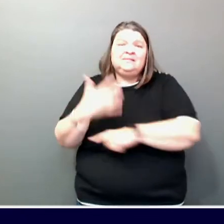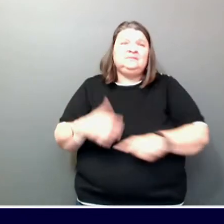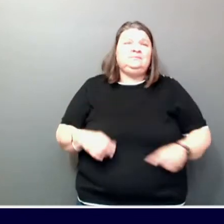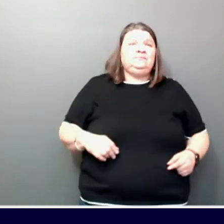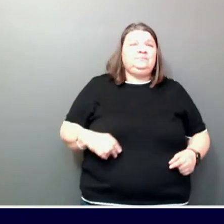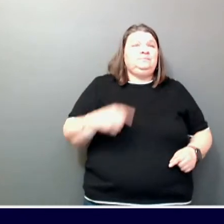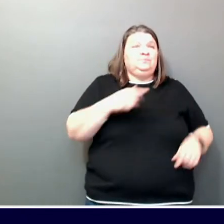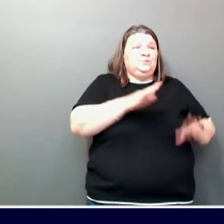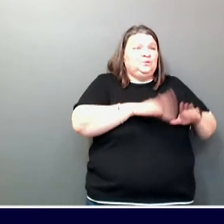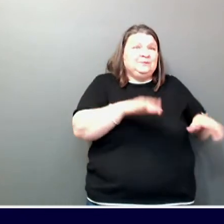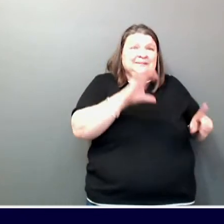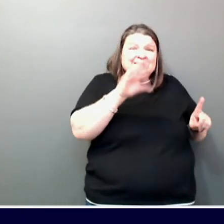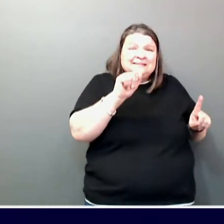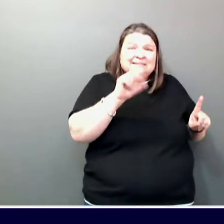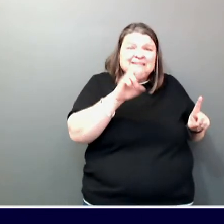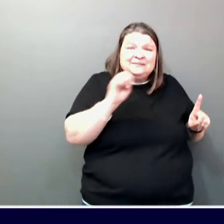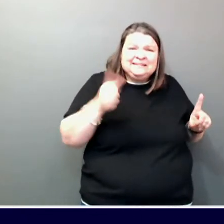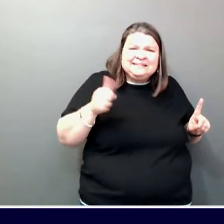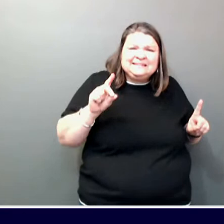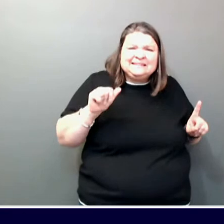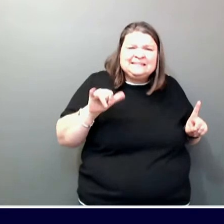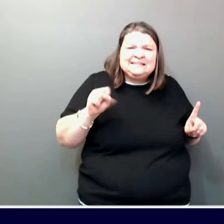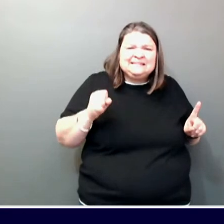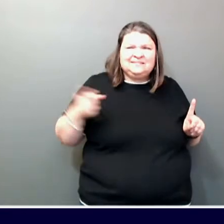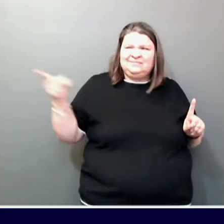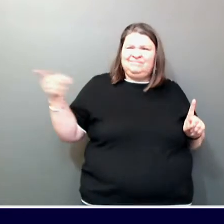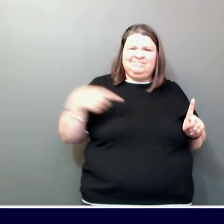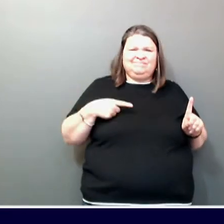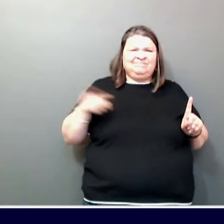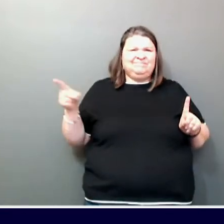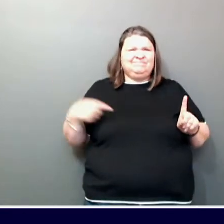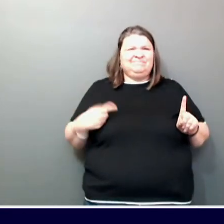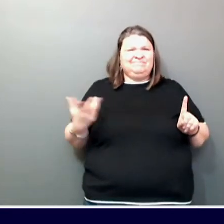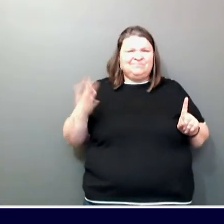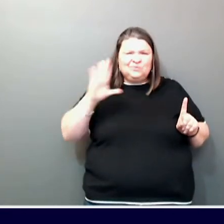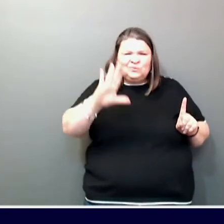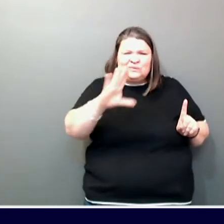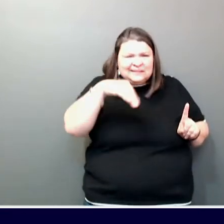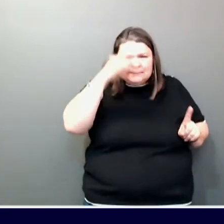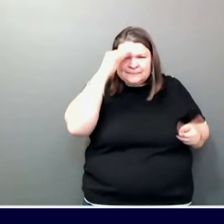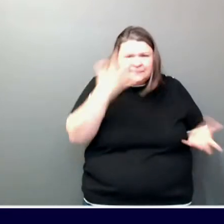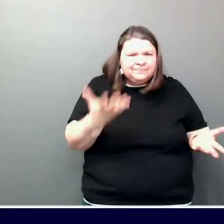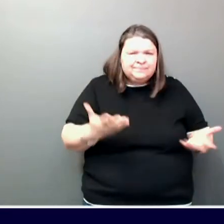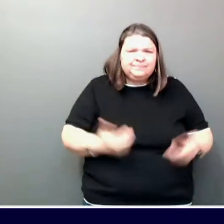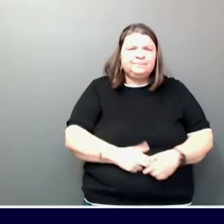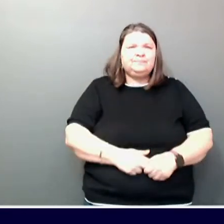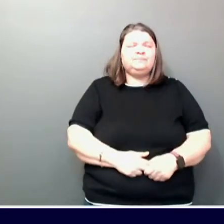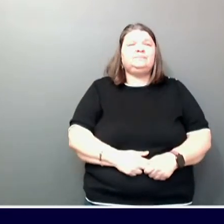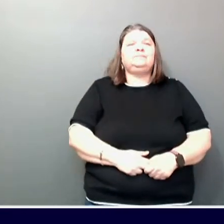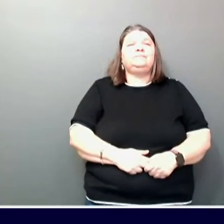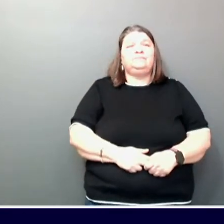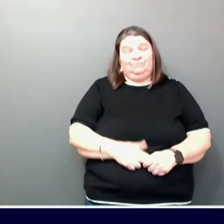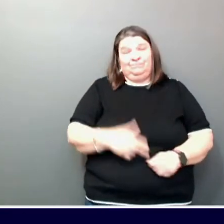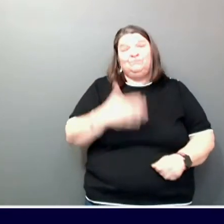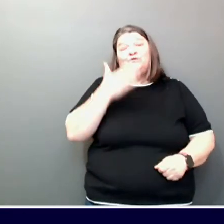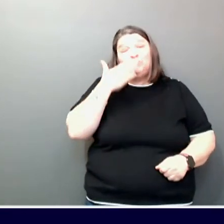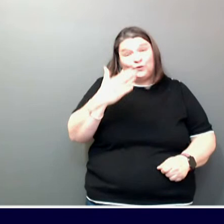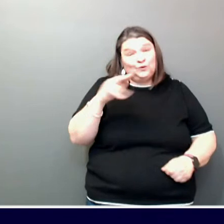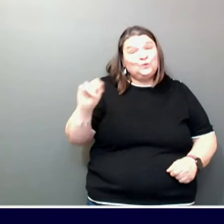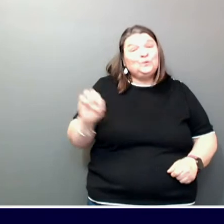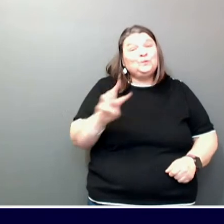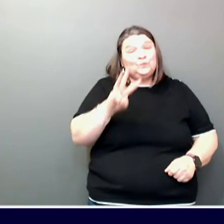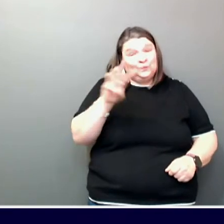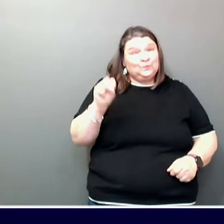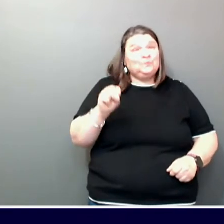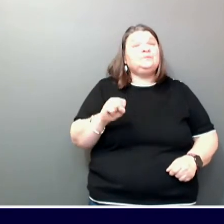to childcare providers on this? Caitlin, we've got good news for you there. Several weeks ago, we did issue updated